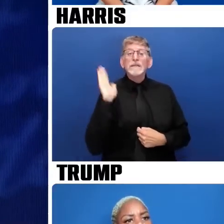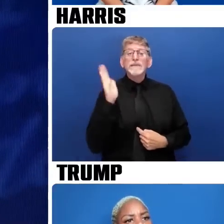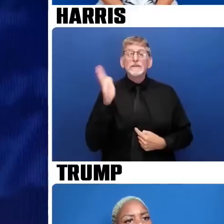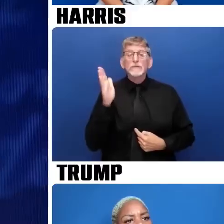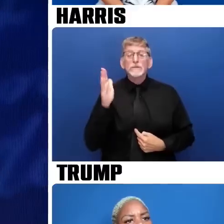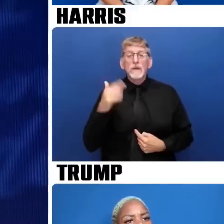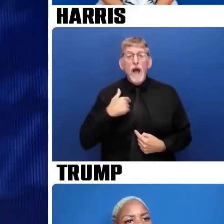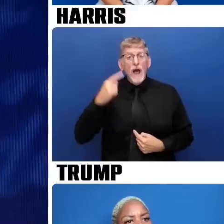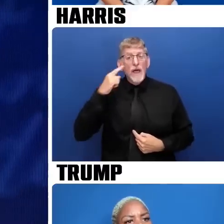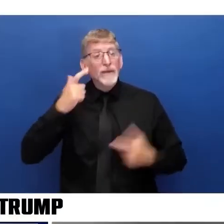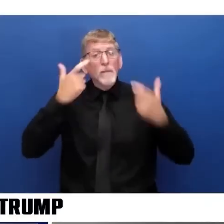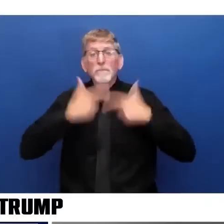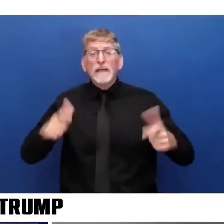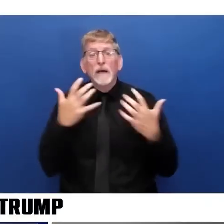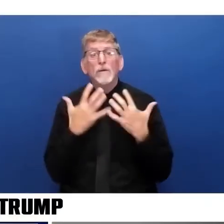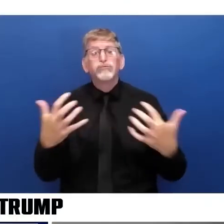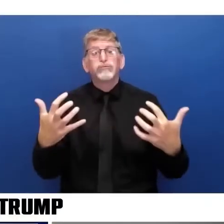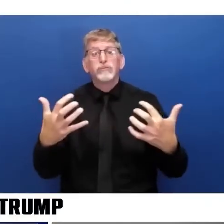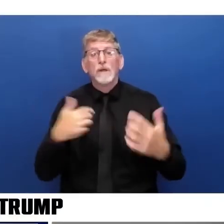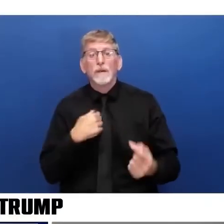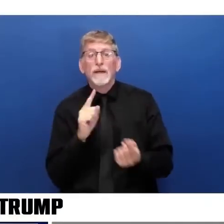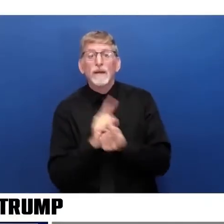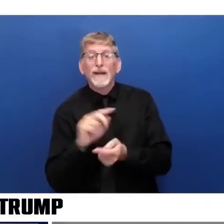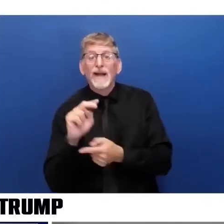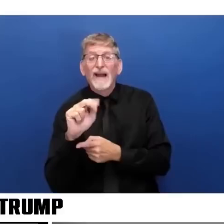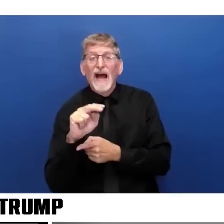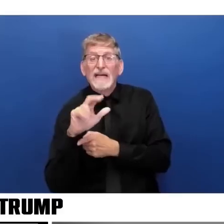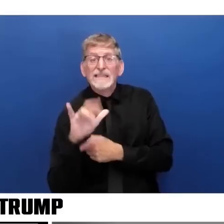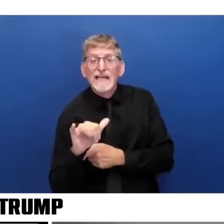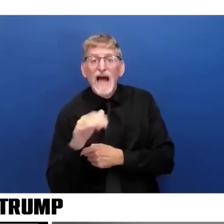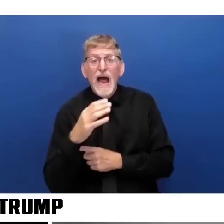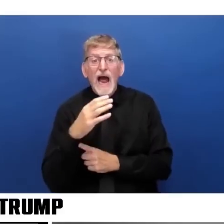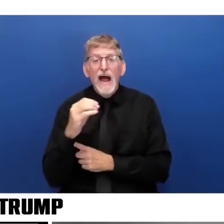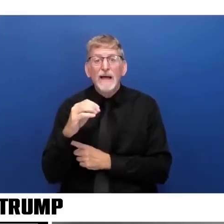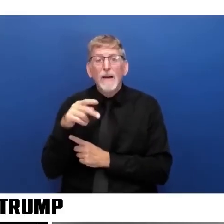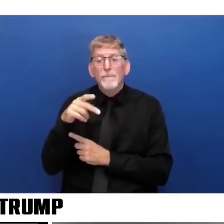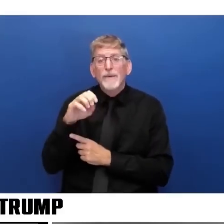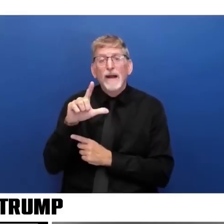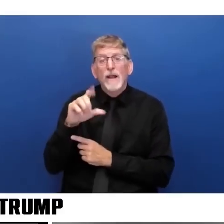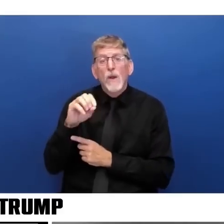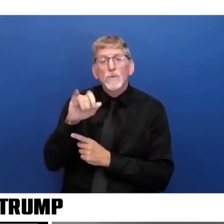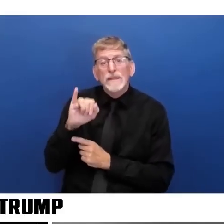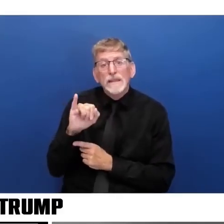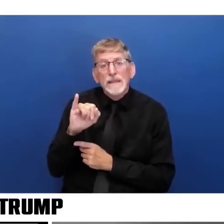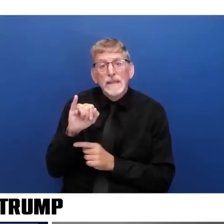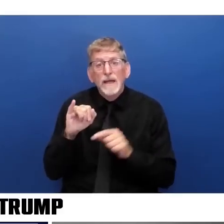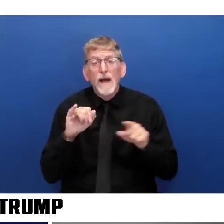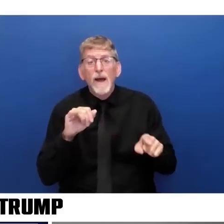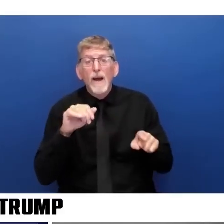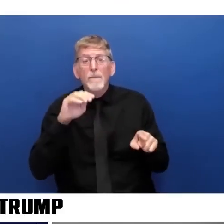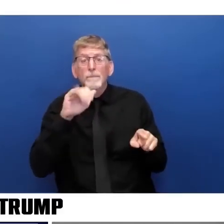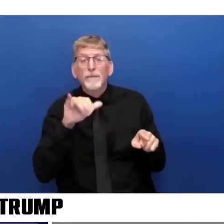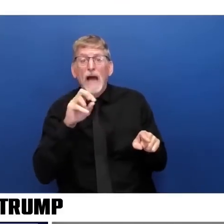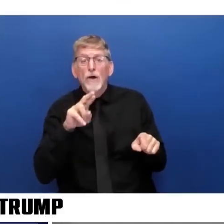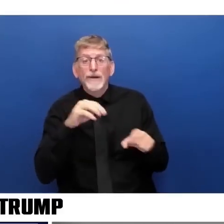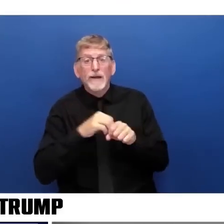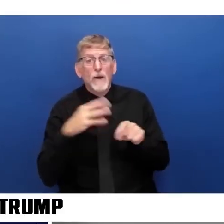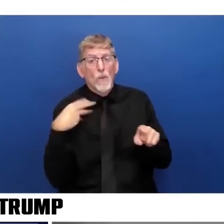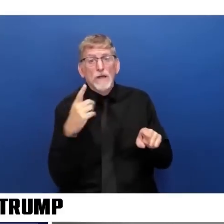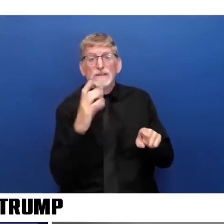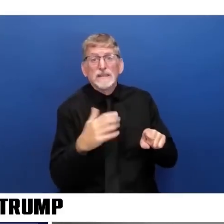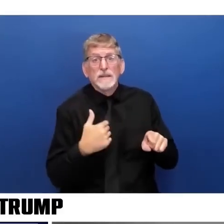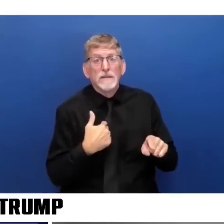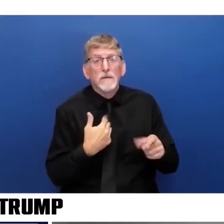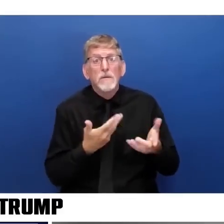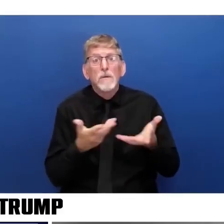Nancy Pelosi and the mayor of Washington, D.C., and the mayor put it back in writing, as you know. I said, you know, this is going to